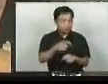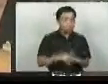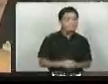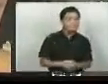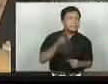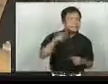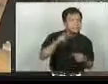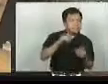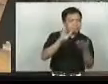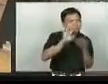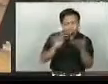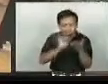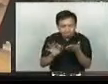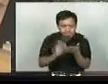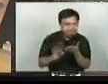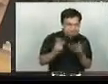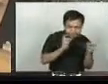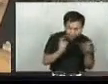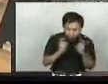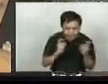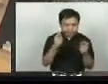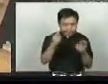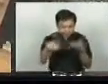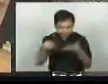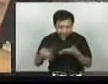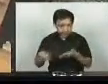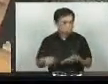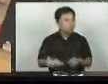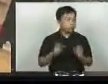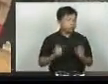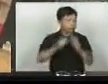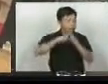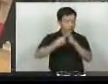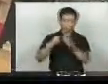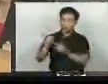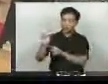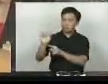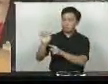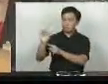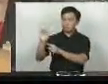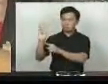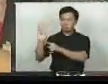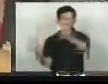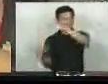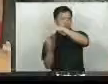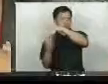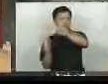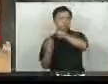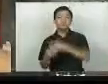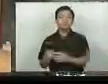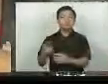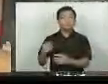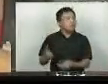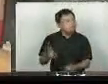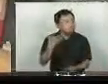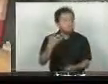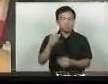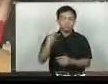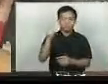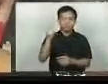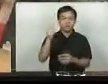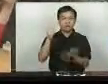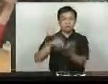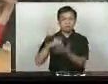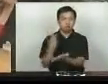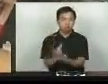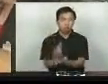your accounts payable, you can start with the MYOB Business Basic, which is selling at 10,000 pesos. Now, if